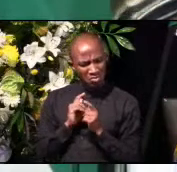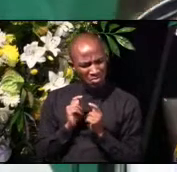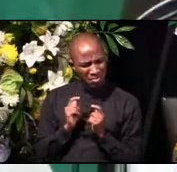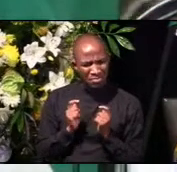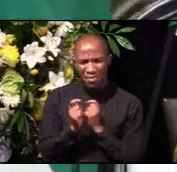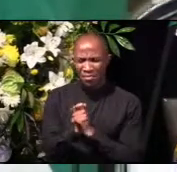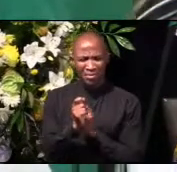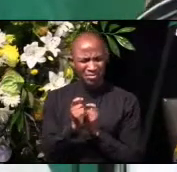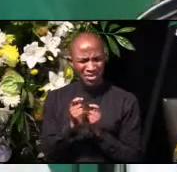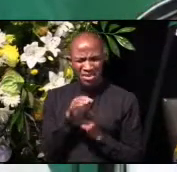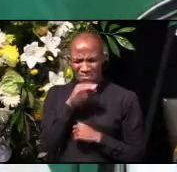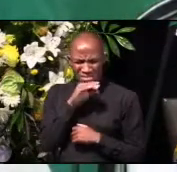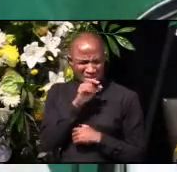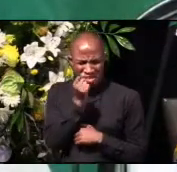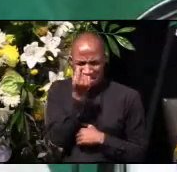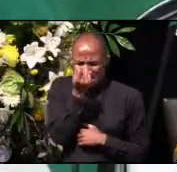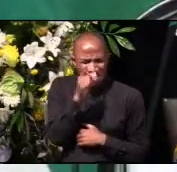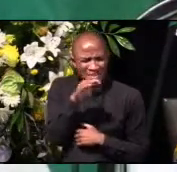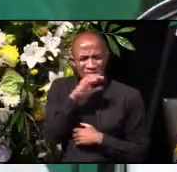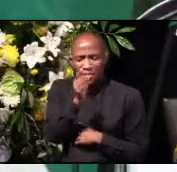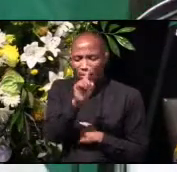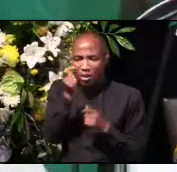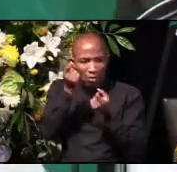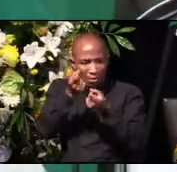it no longer has meaning